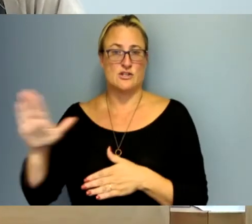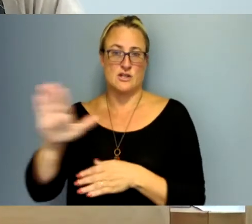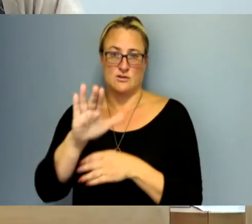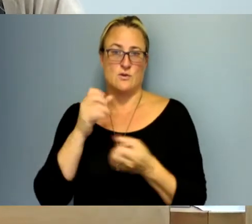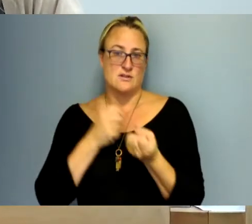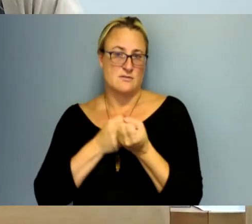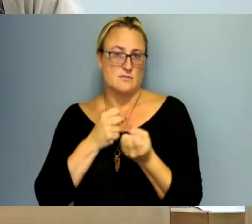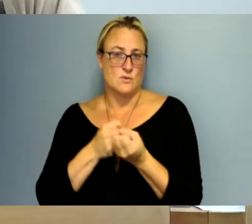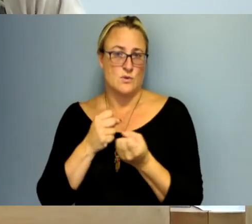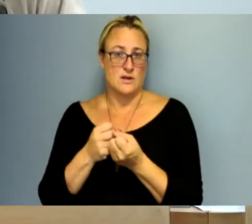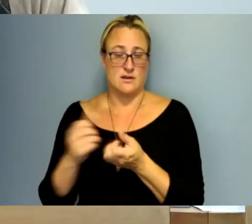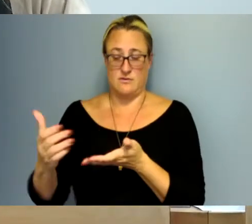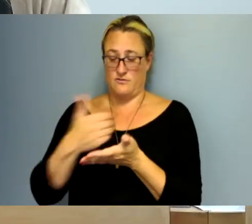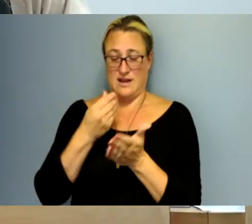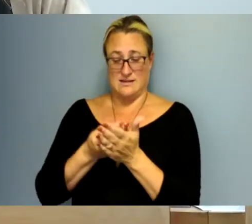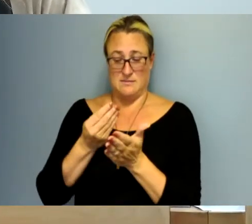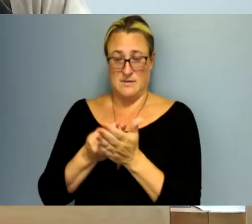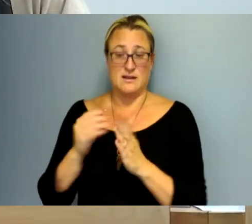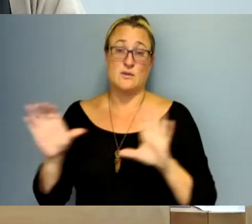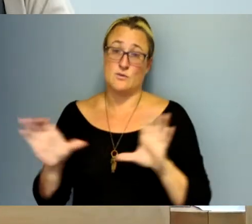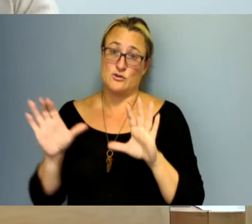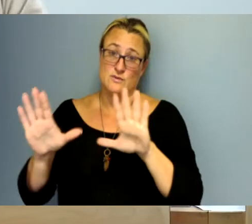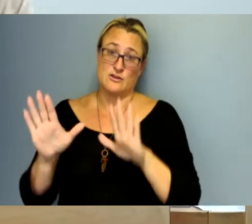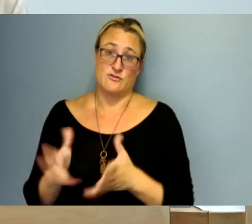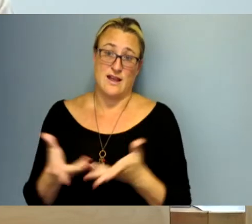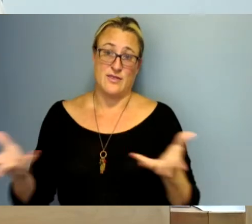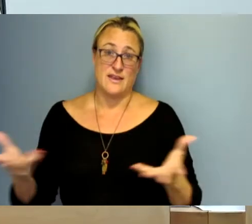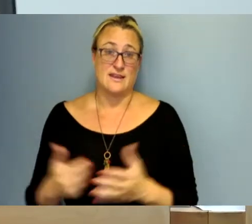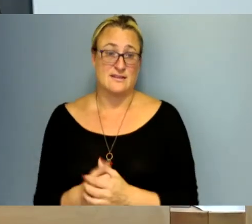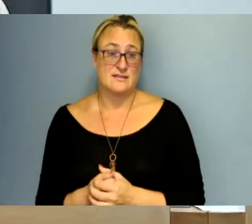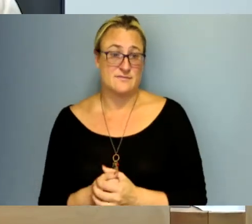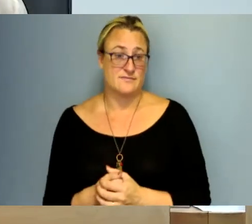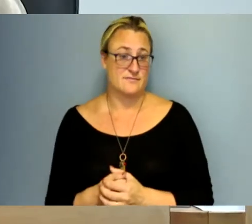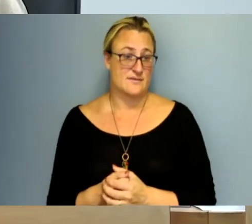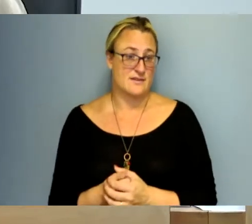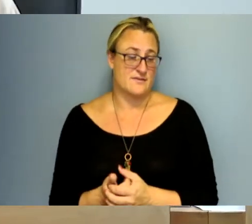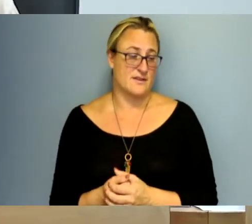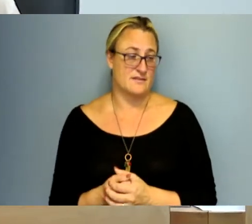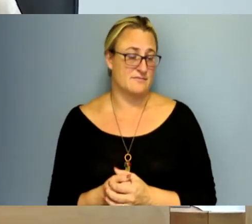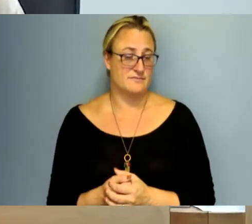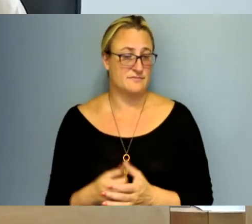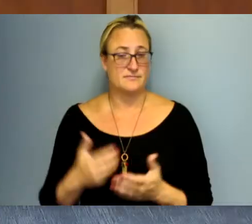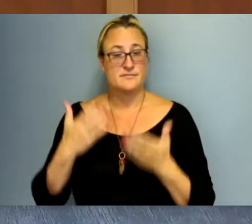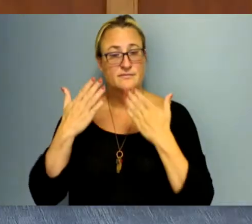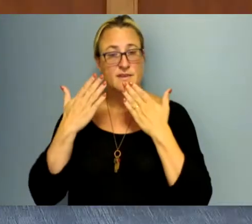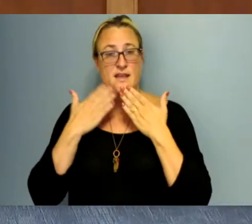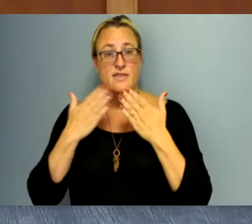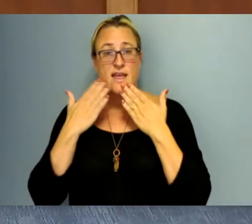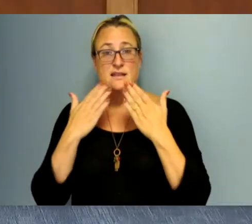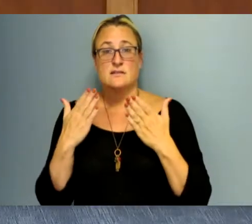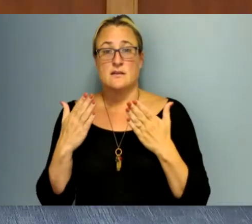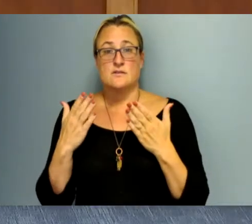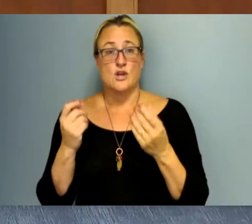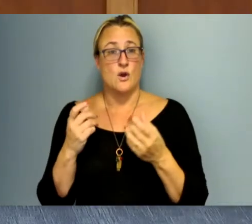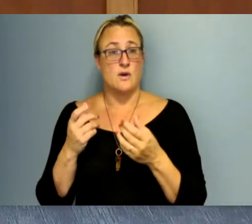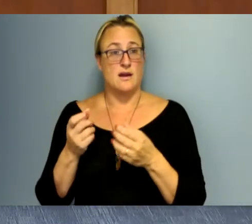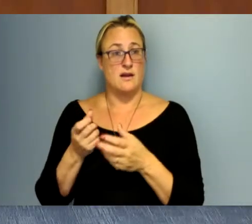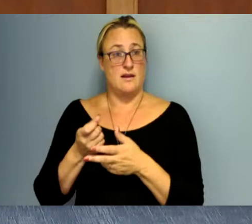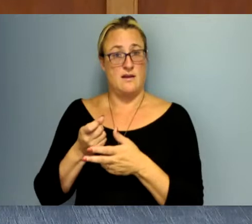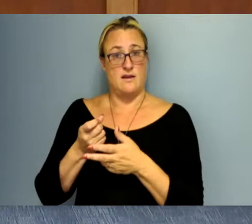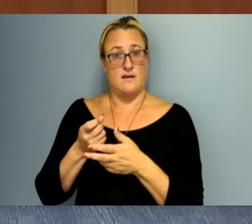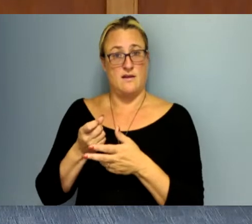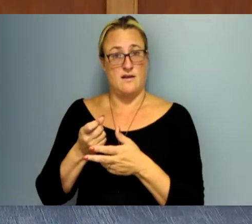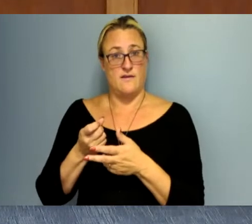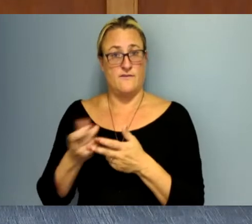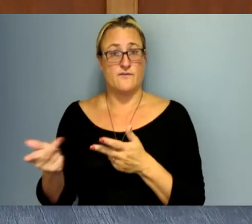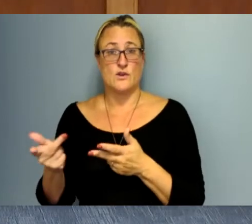doing good things with the money raised. Thank you. Okay, thank you. Just want to touch base before I make a few comments